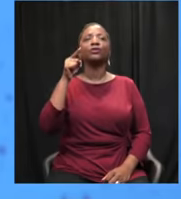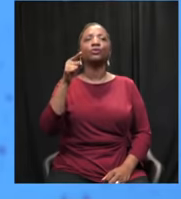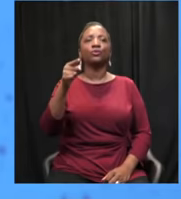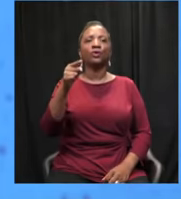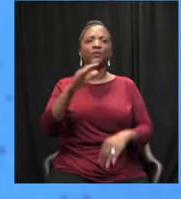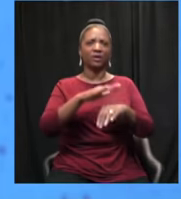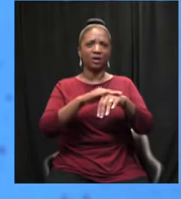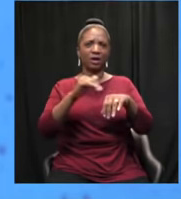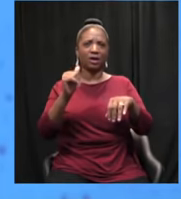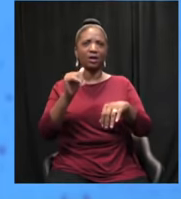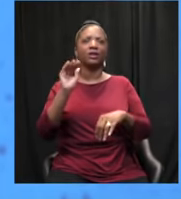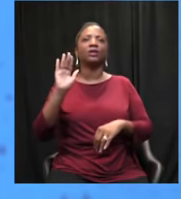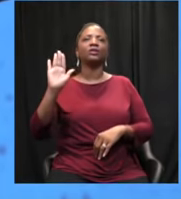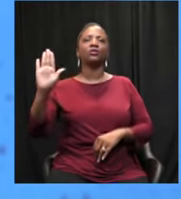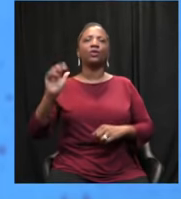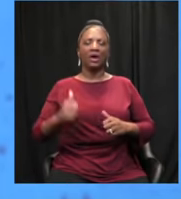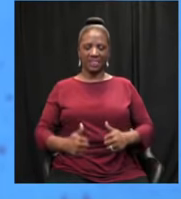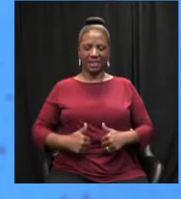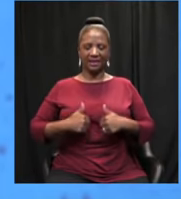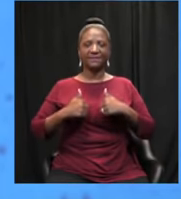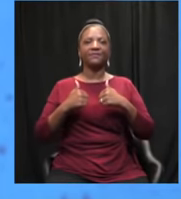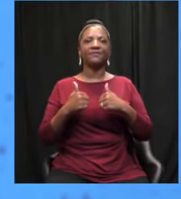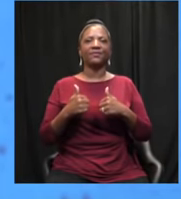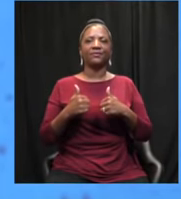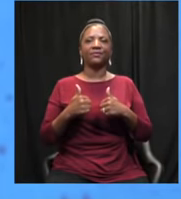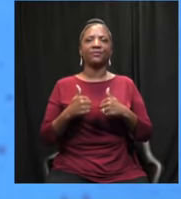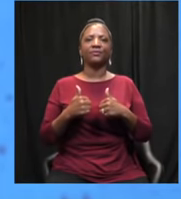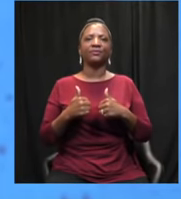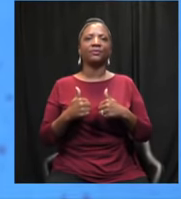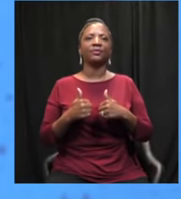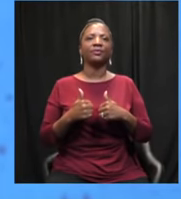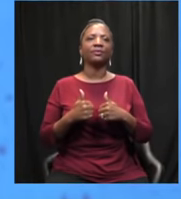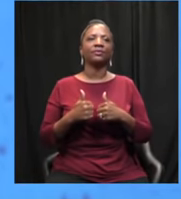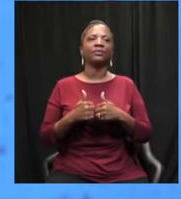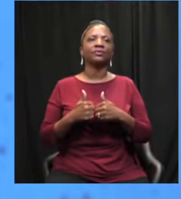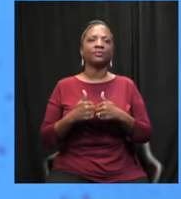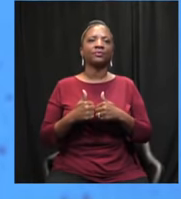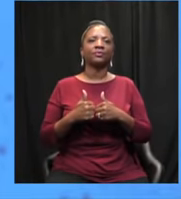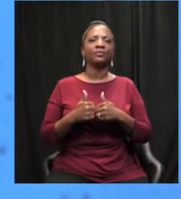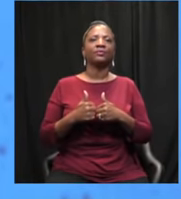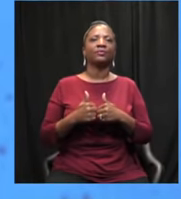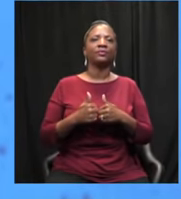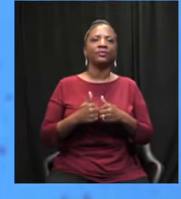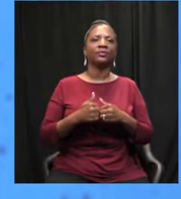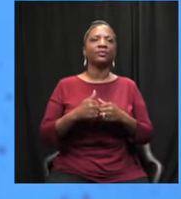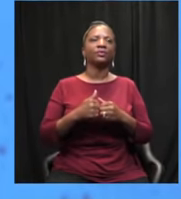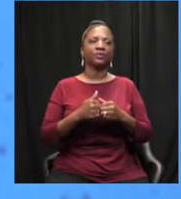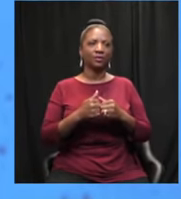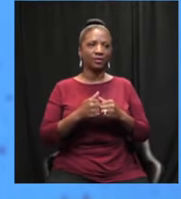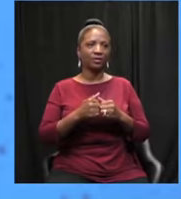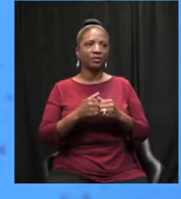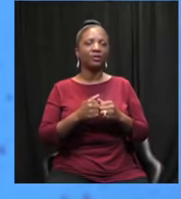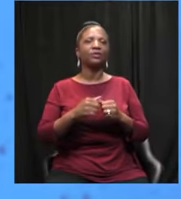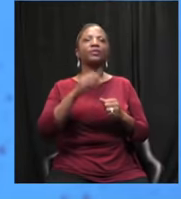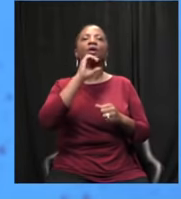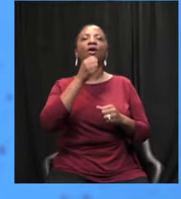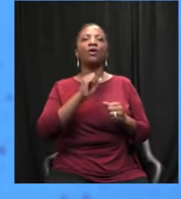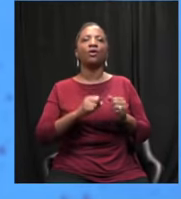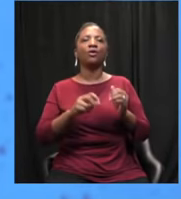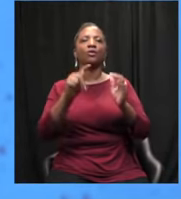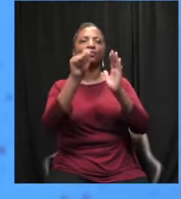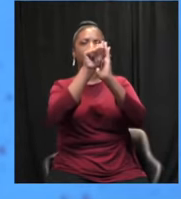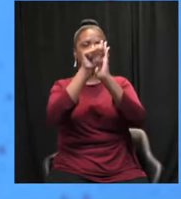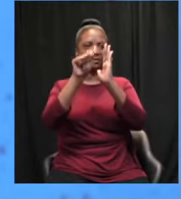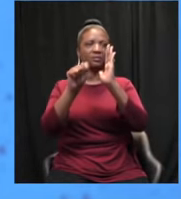is. That throughout the Old Testament, there was a prediction that a Messiah was going to come. The Judaism, they